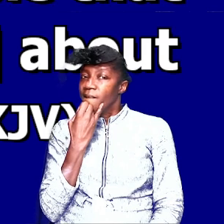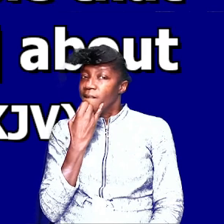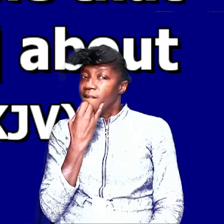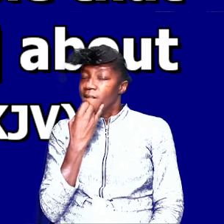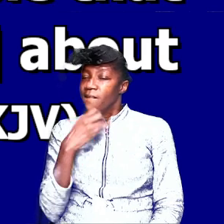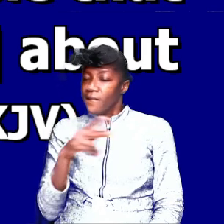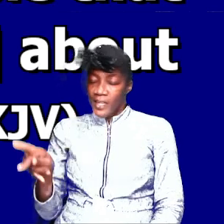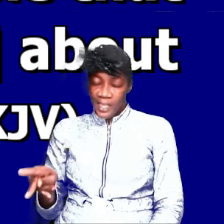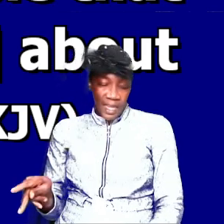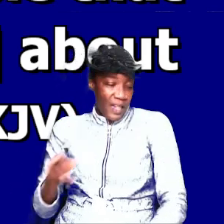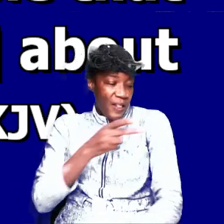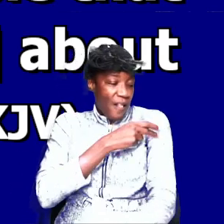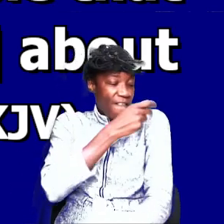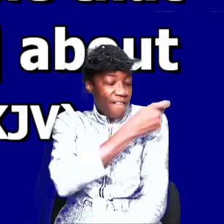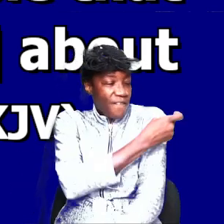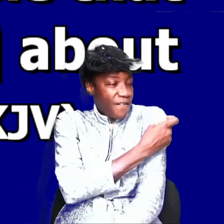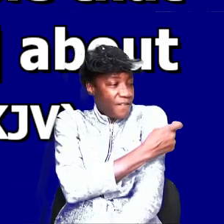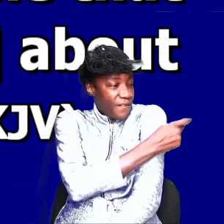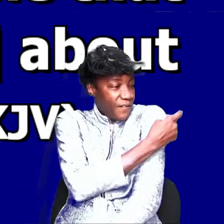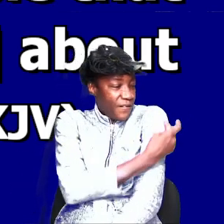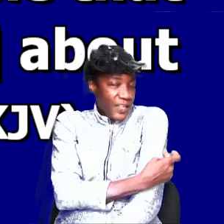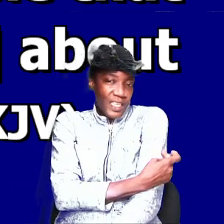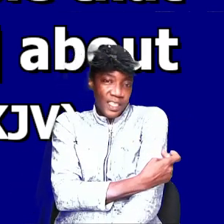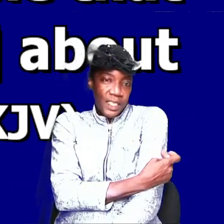the Philistines.